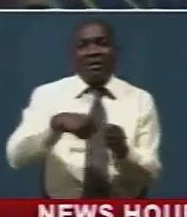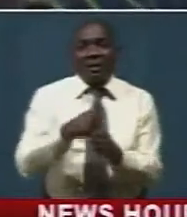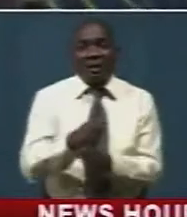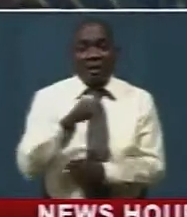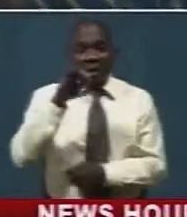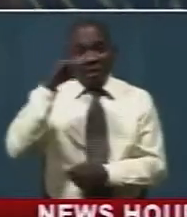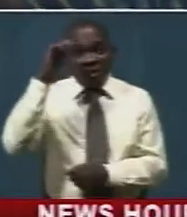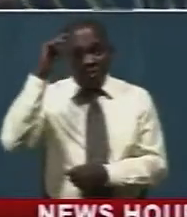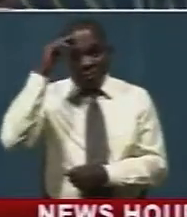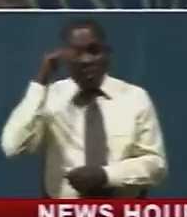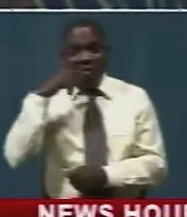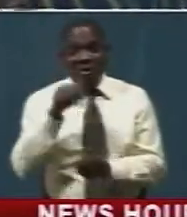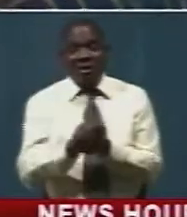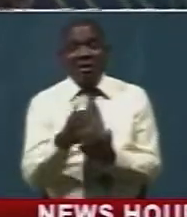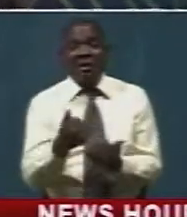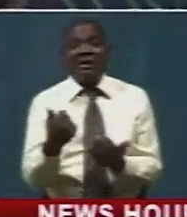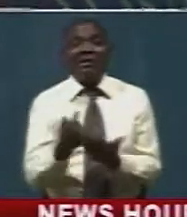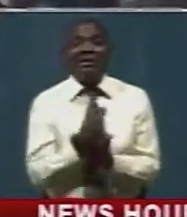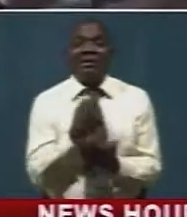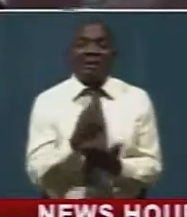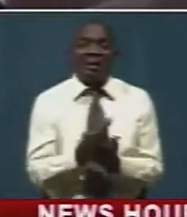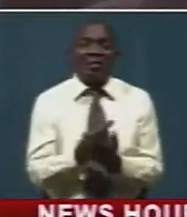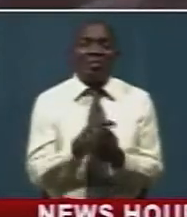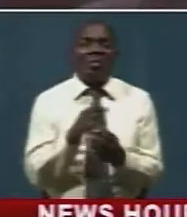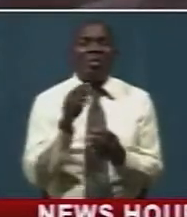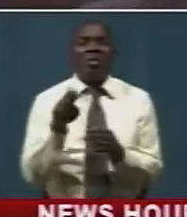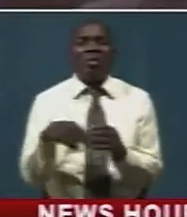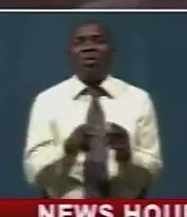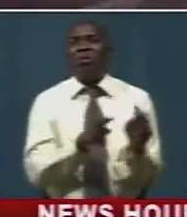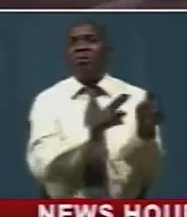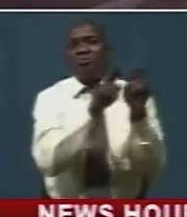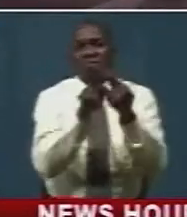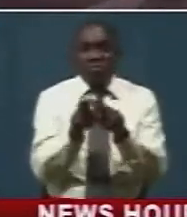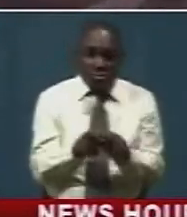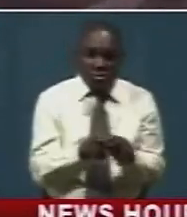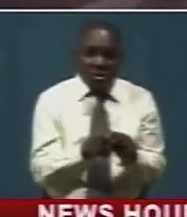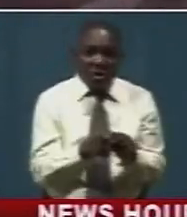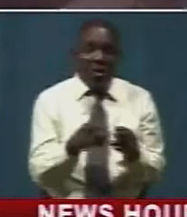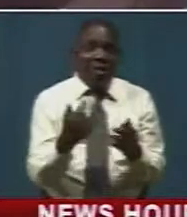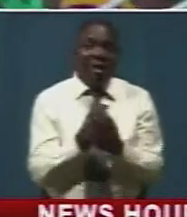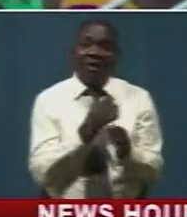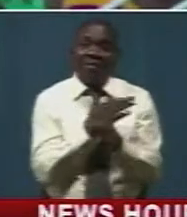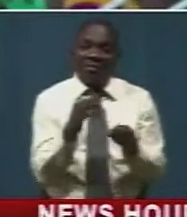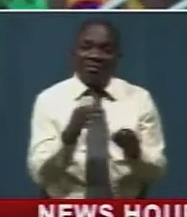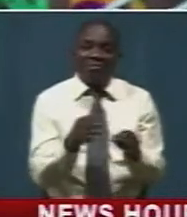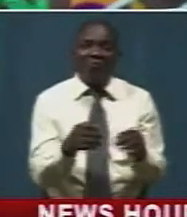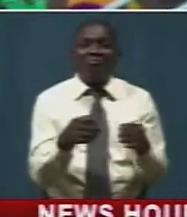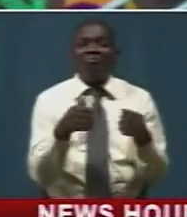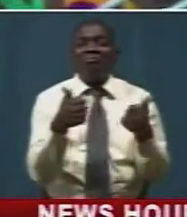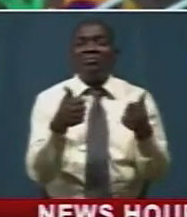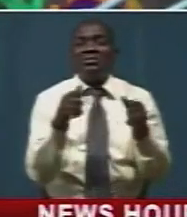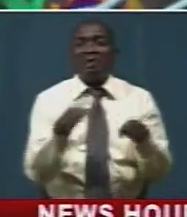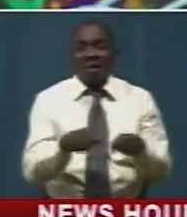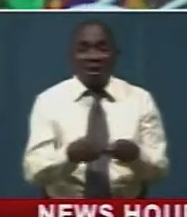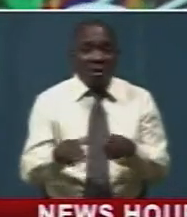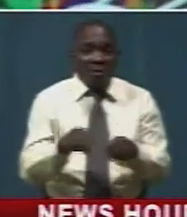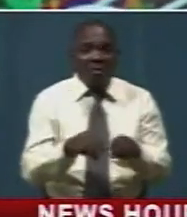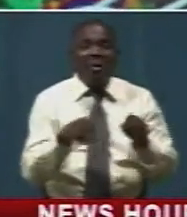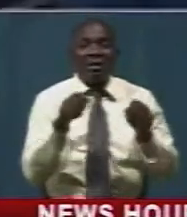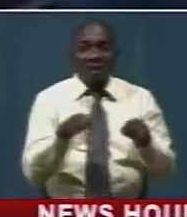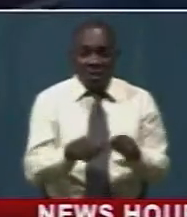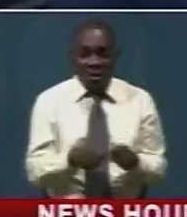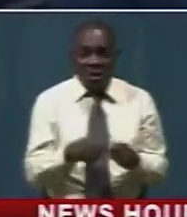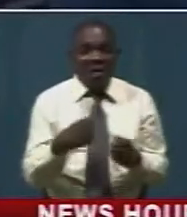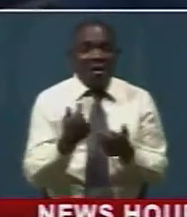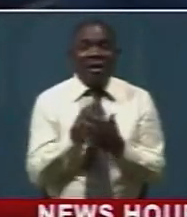John Mahama said, Ghana is a unitary state whose guarantee of freedom of association and movement has